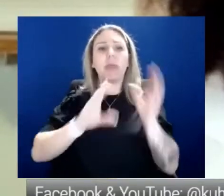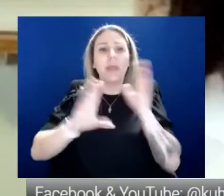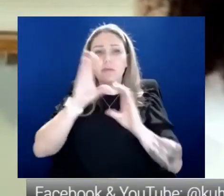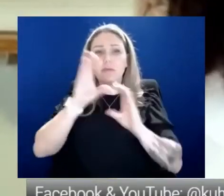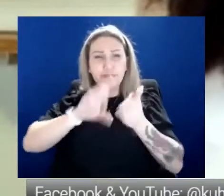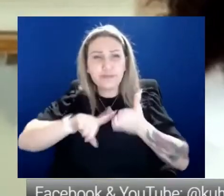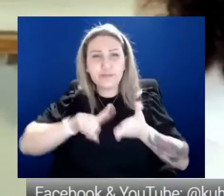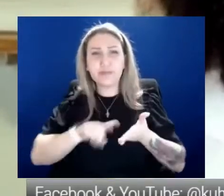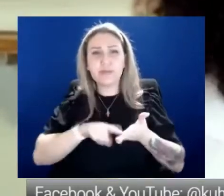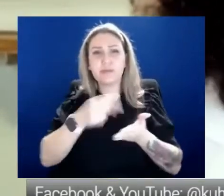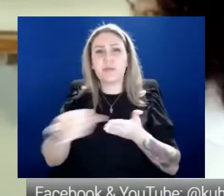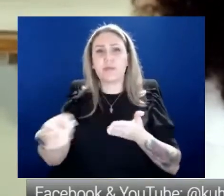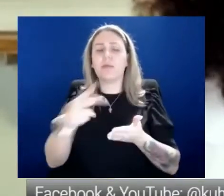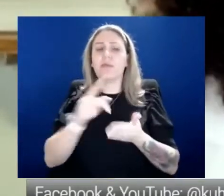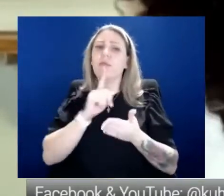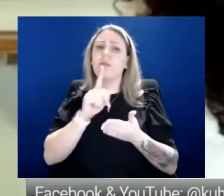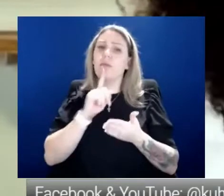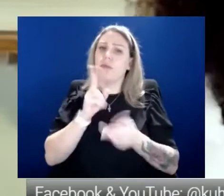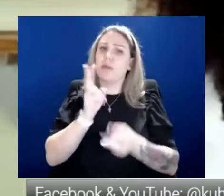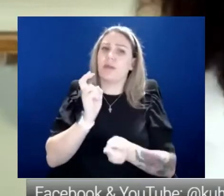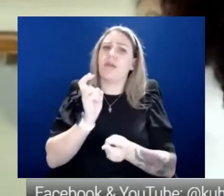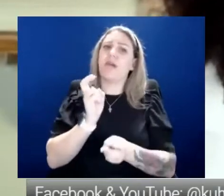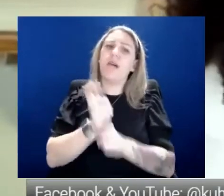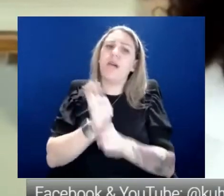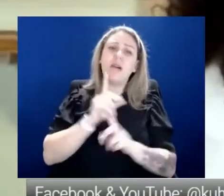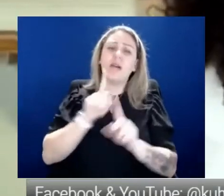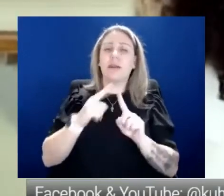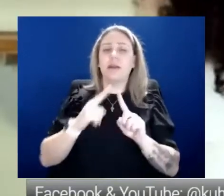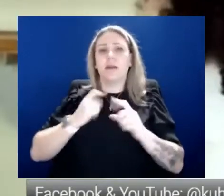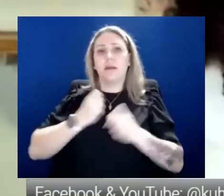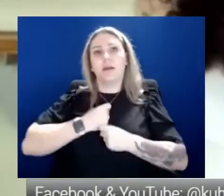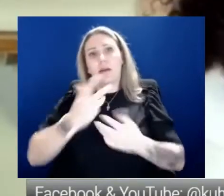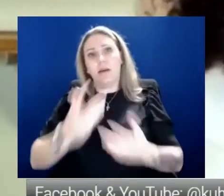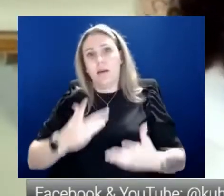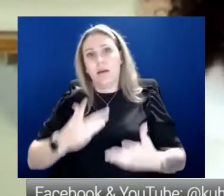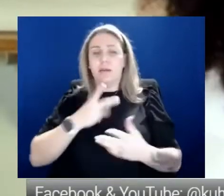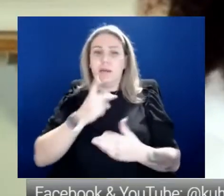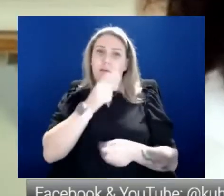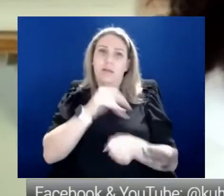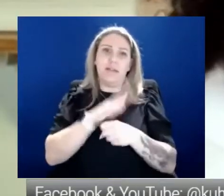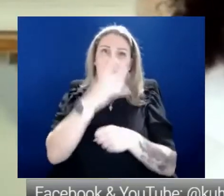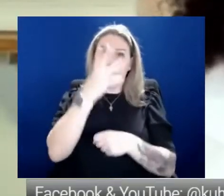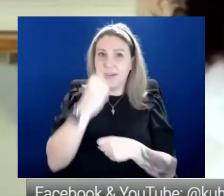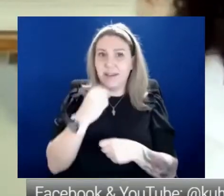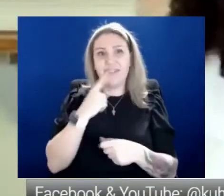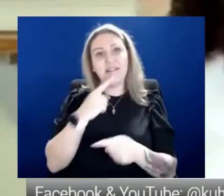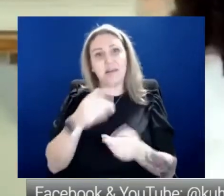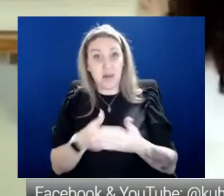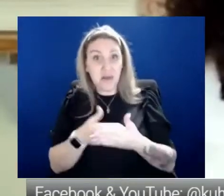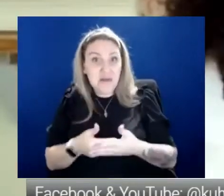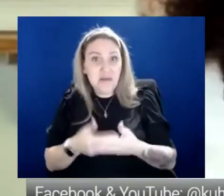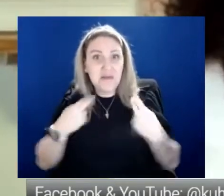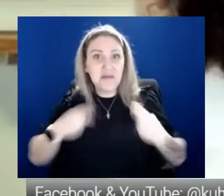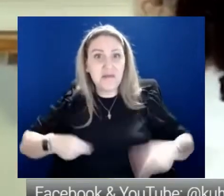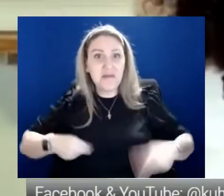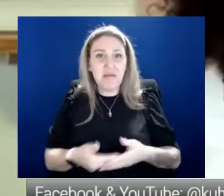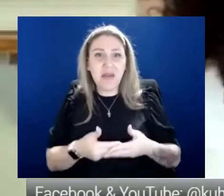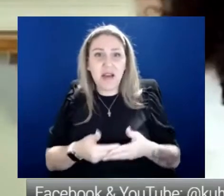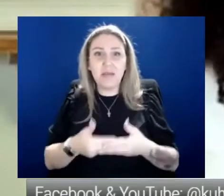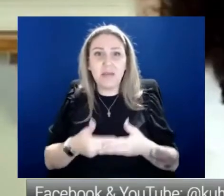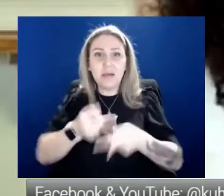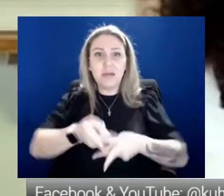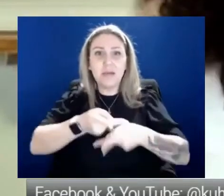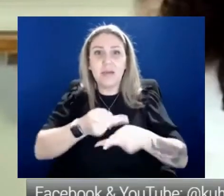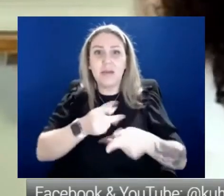really hard when you're exhausted, you're sleep deprived, you're taking care of a new human. And then on top of that, you are seeking